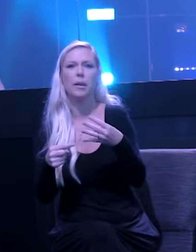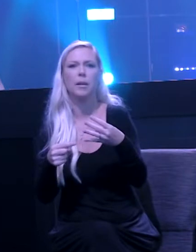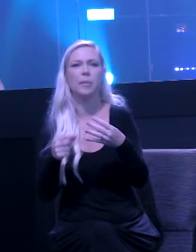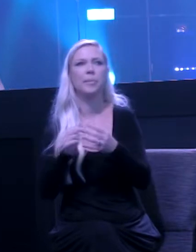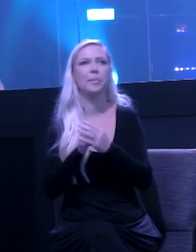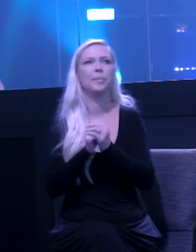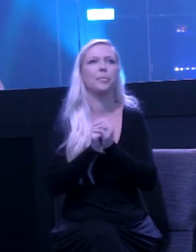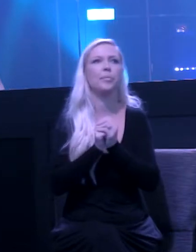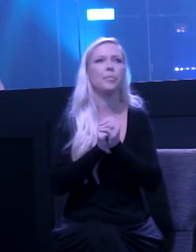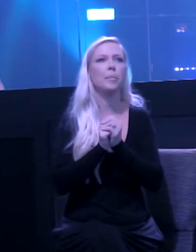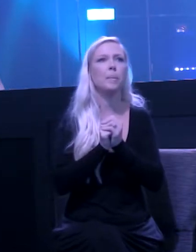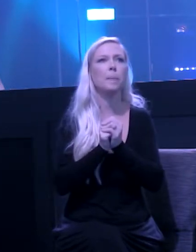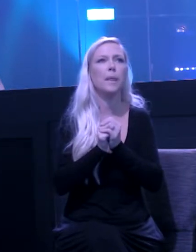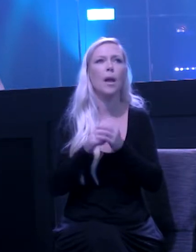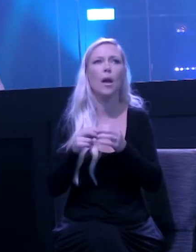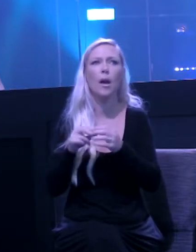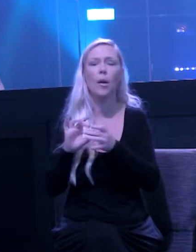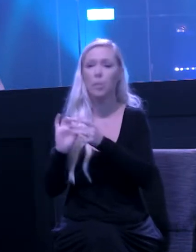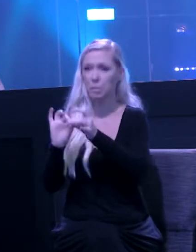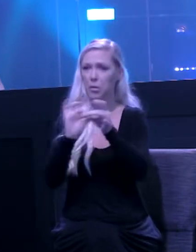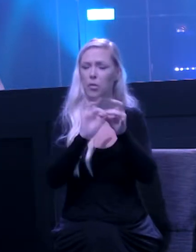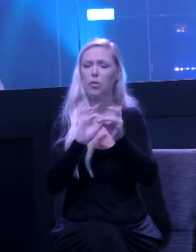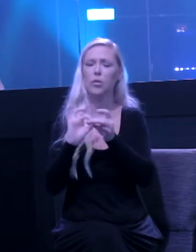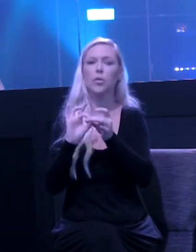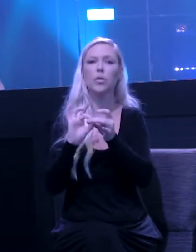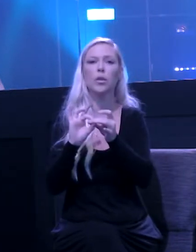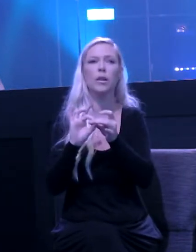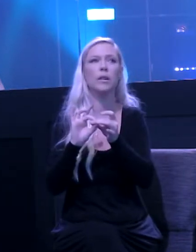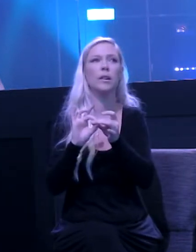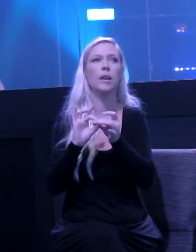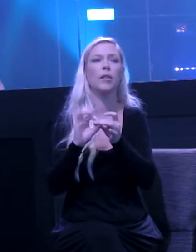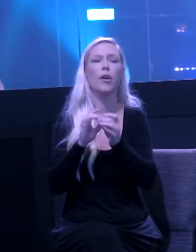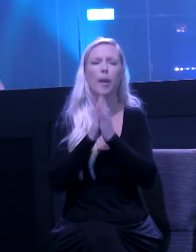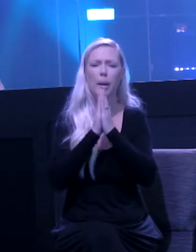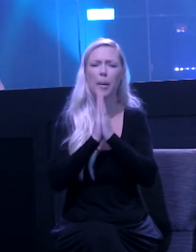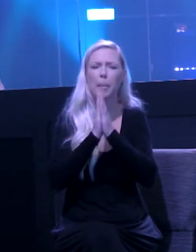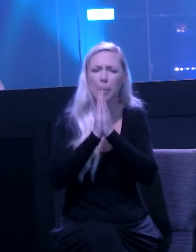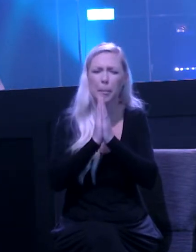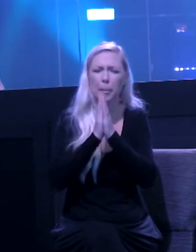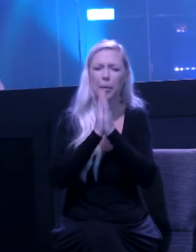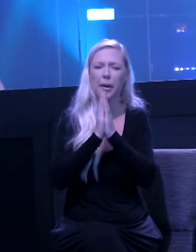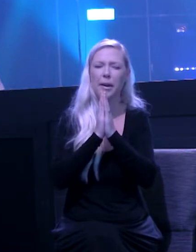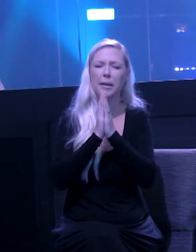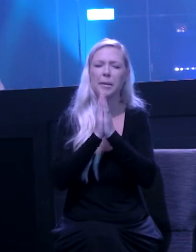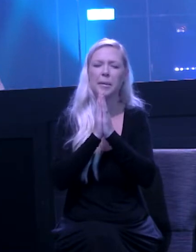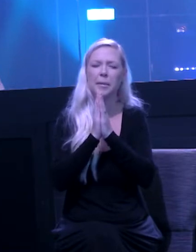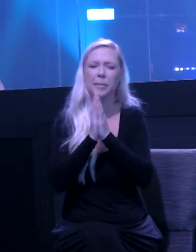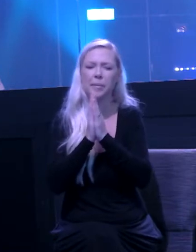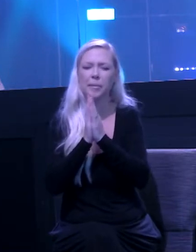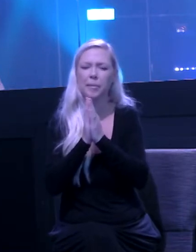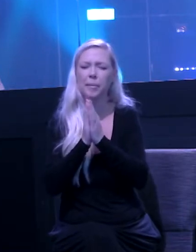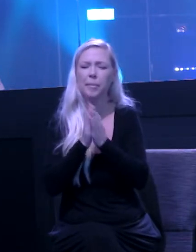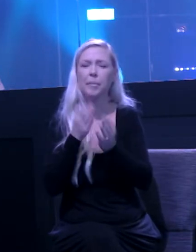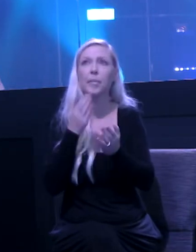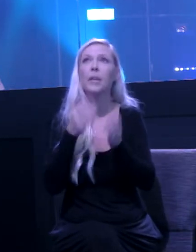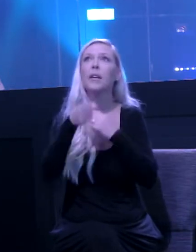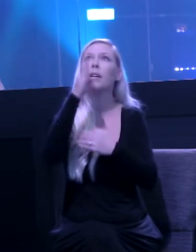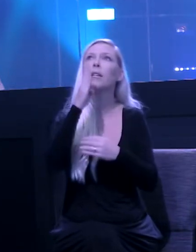all join together and lift this time of giving up to God in prayer. Let's pray together. God, we love